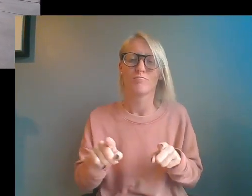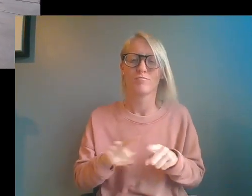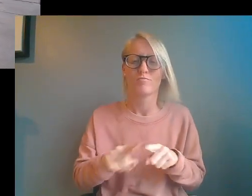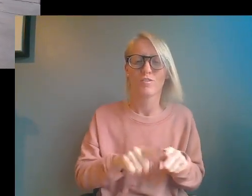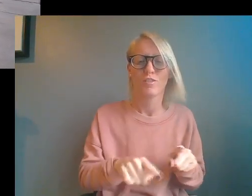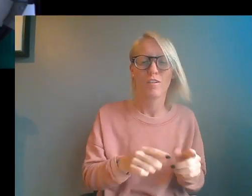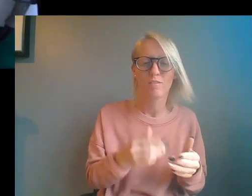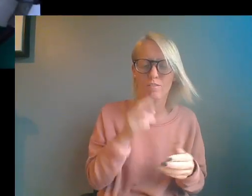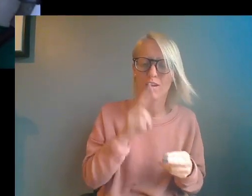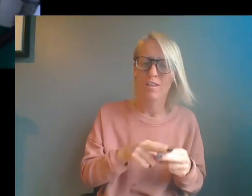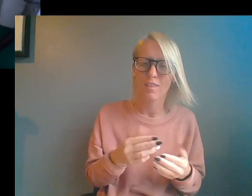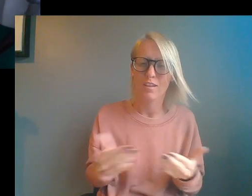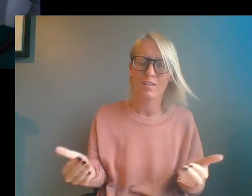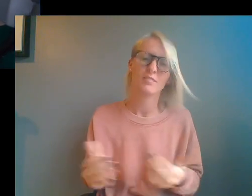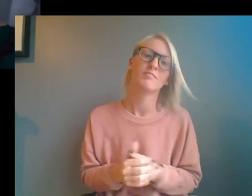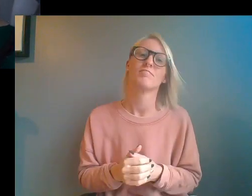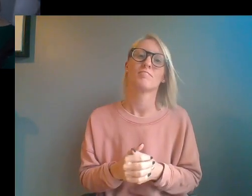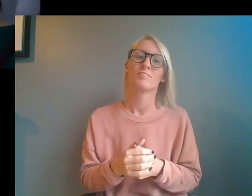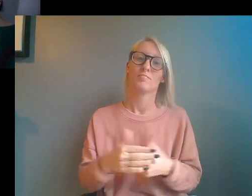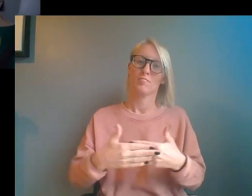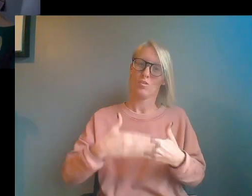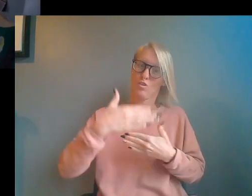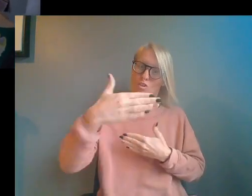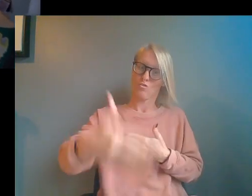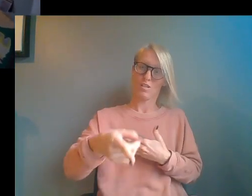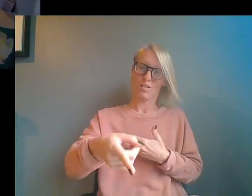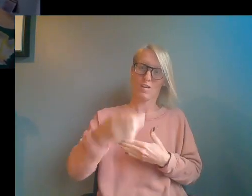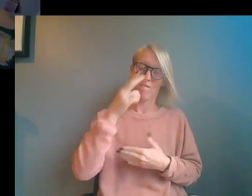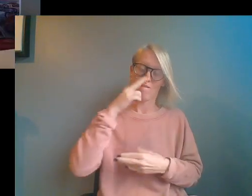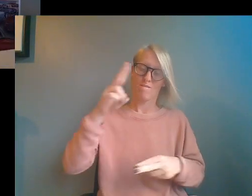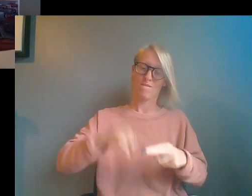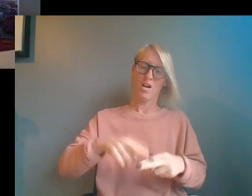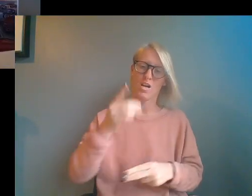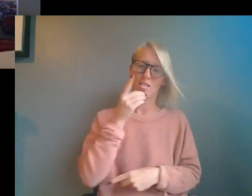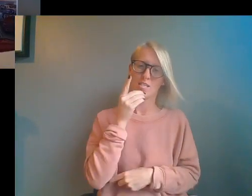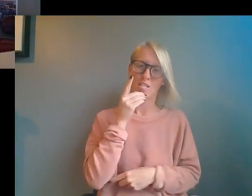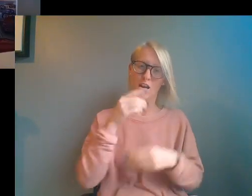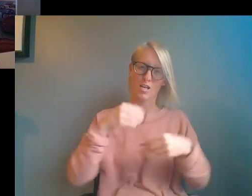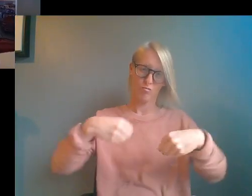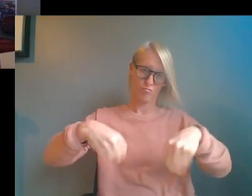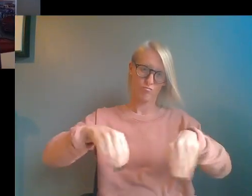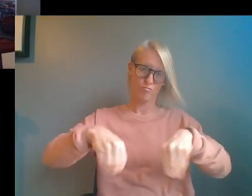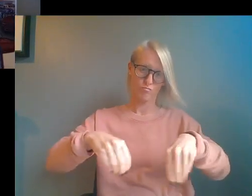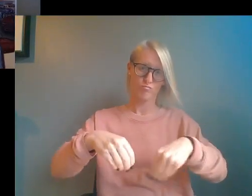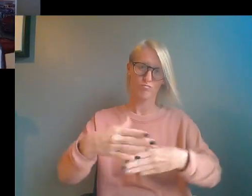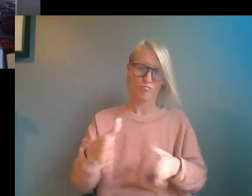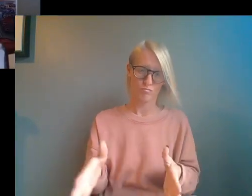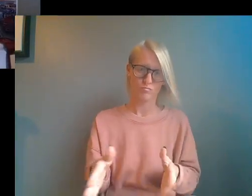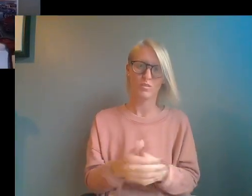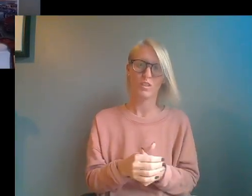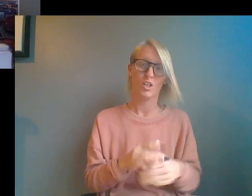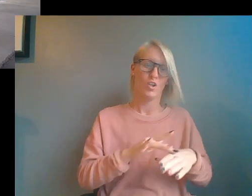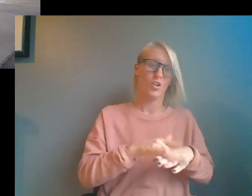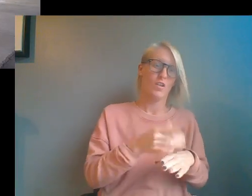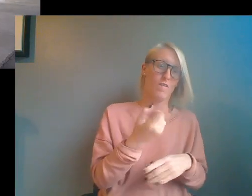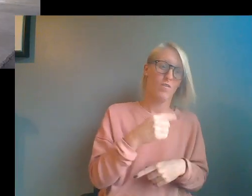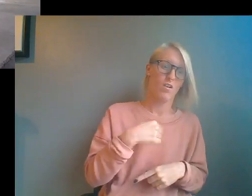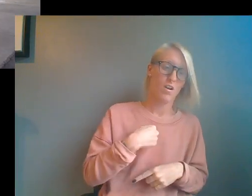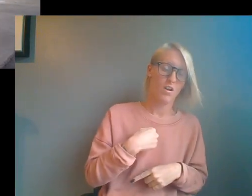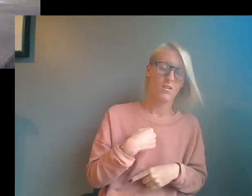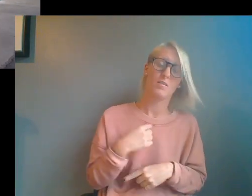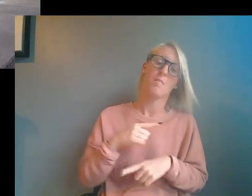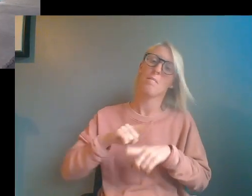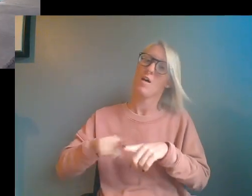Across the street from the Powerhouse Museum, there's also a fun little diner. It was too early for food for us, but if you check it out, let me know how it is